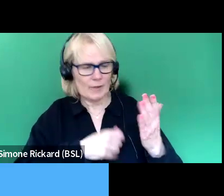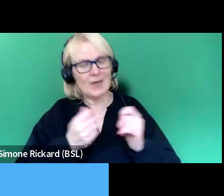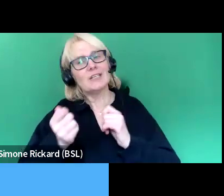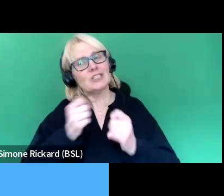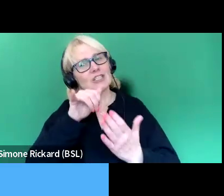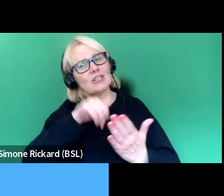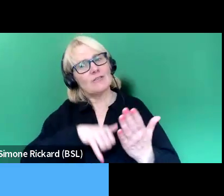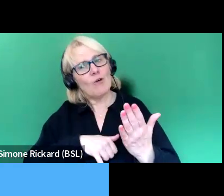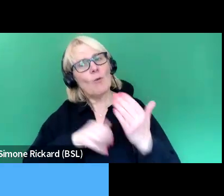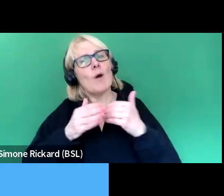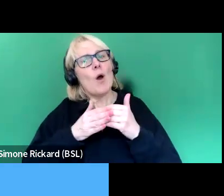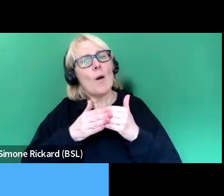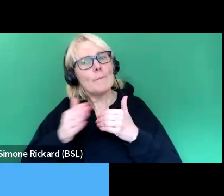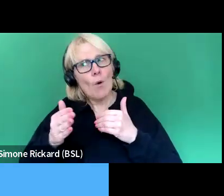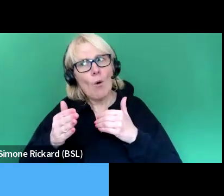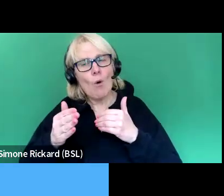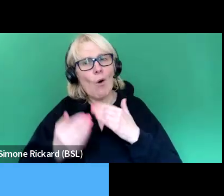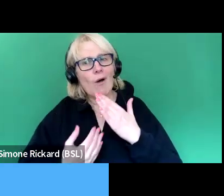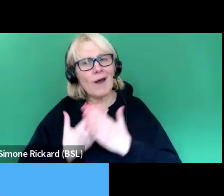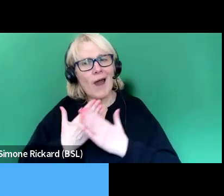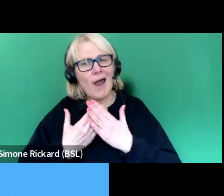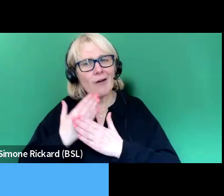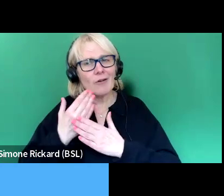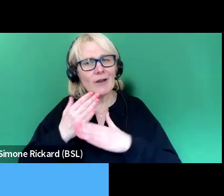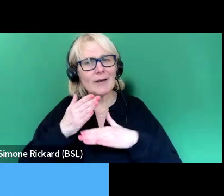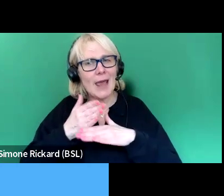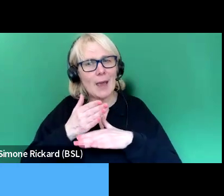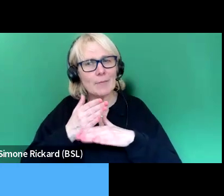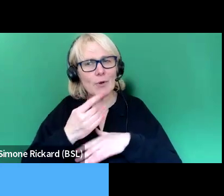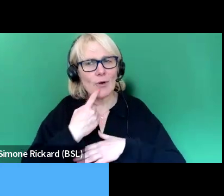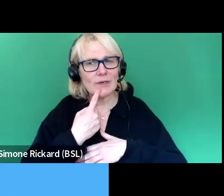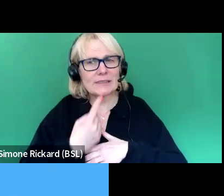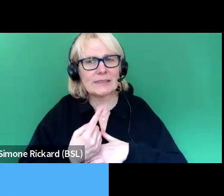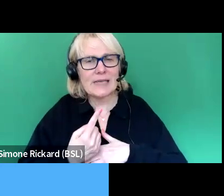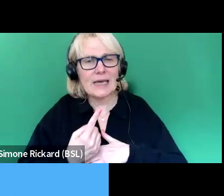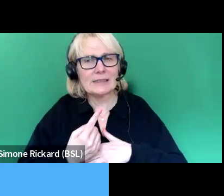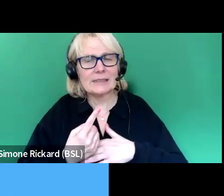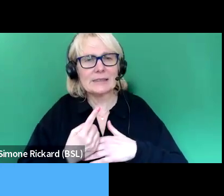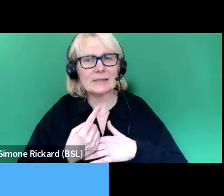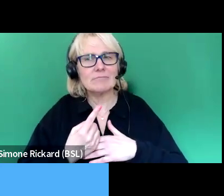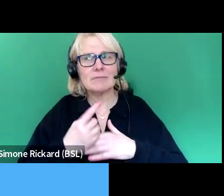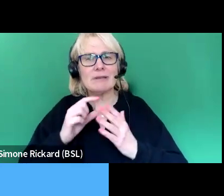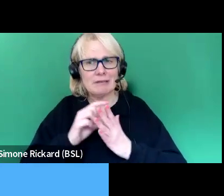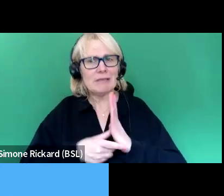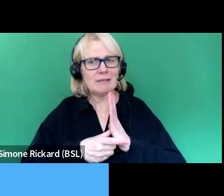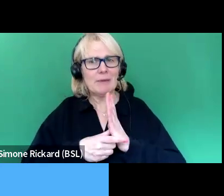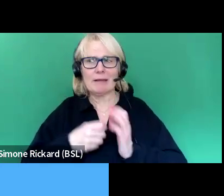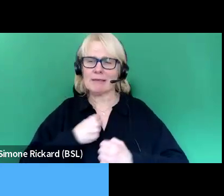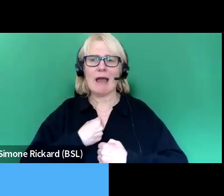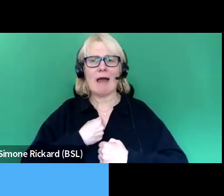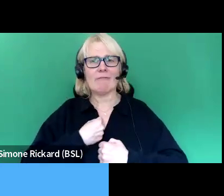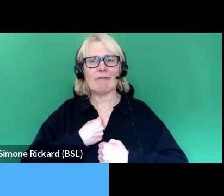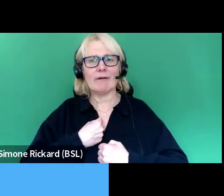form, more current employees disclosed that they they had a disability or a health